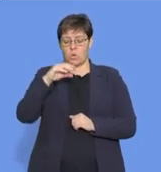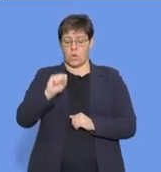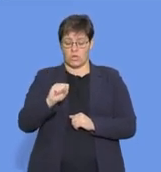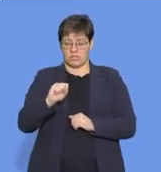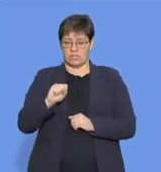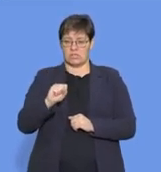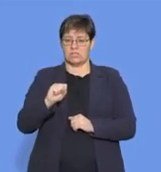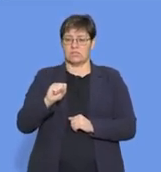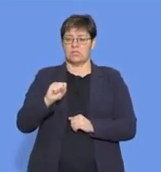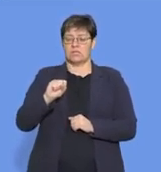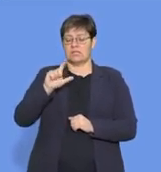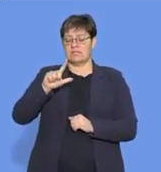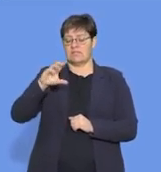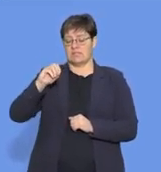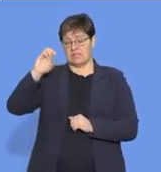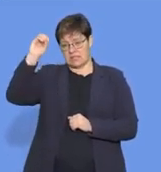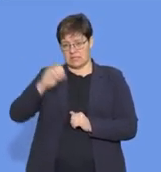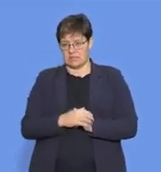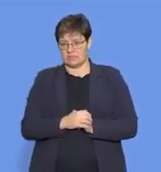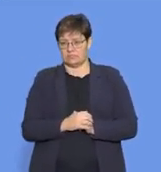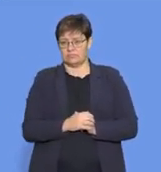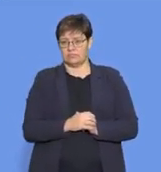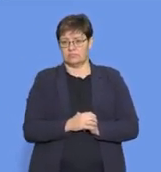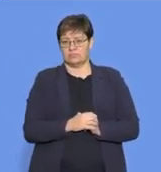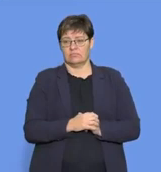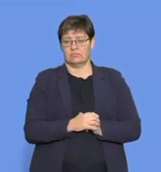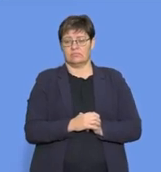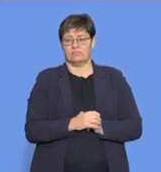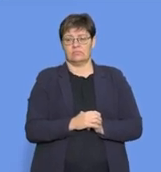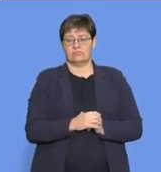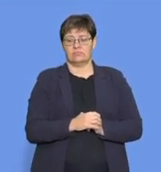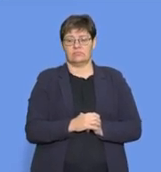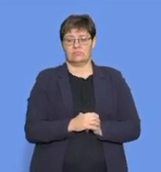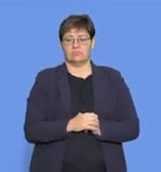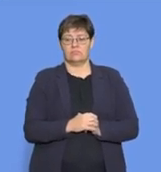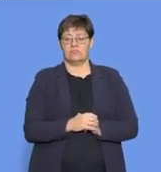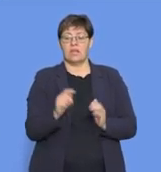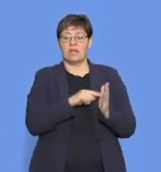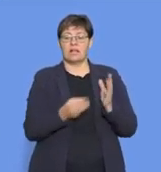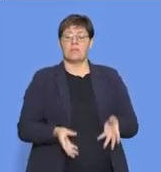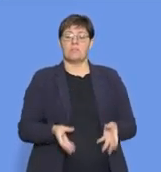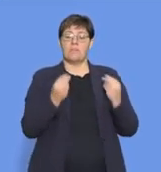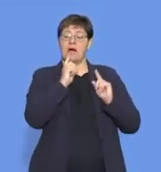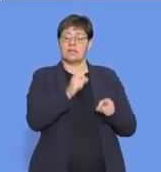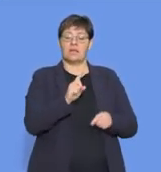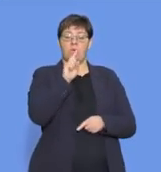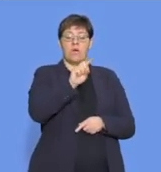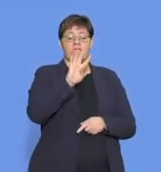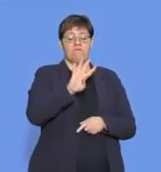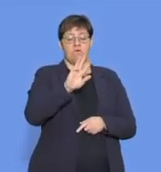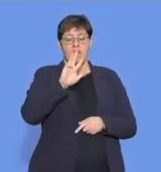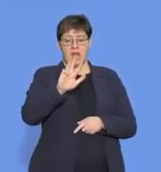times the cos of our angle, which is 70 degrees. And our calculator brings up an